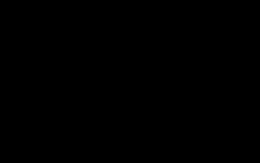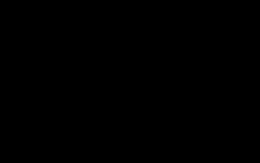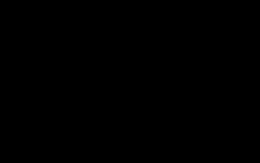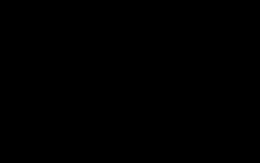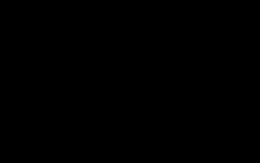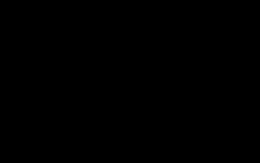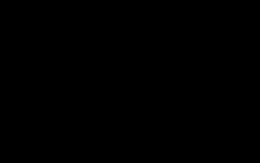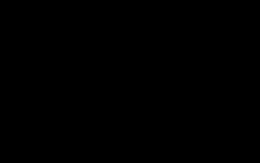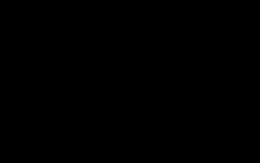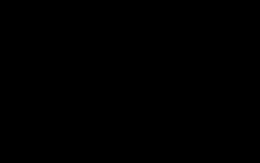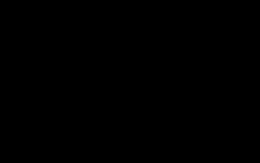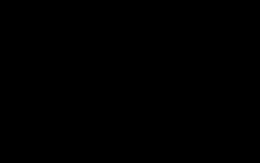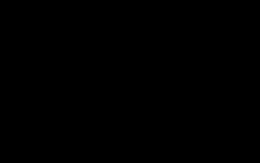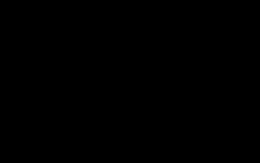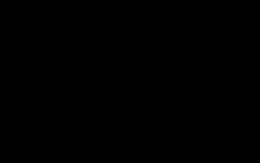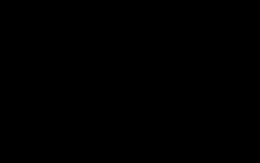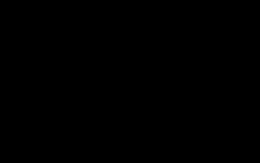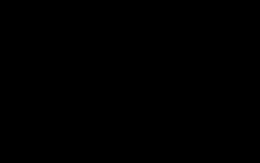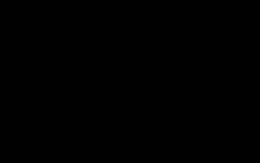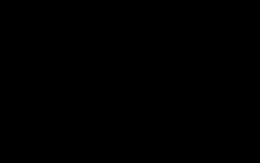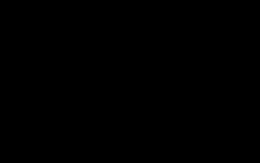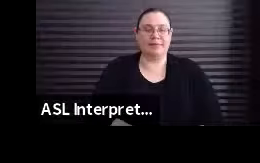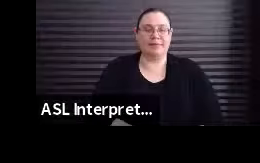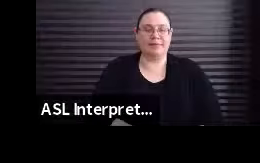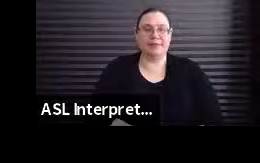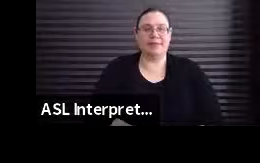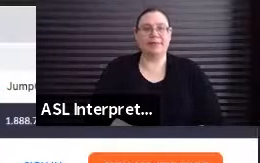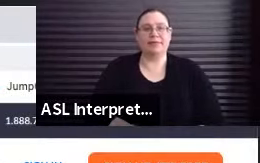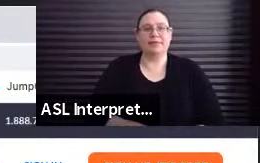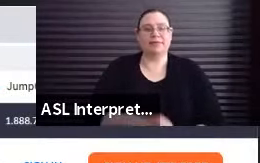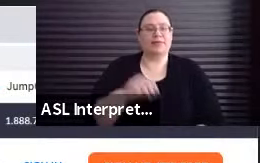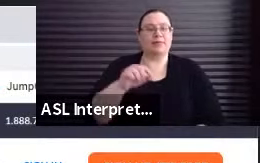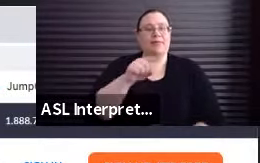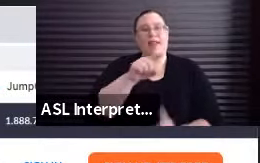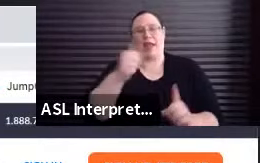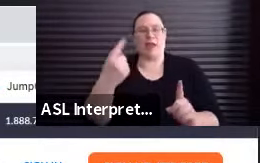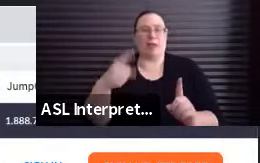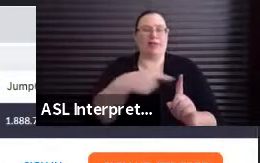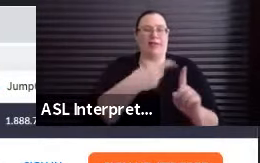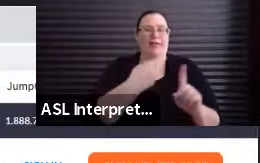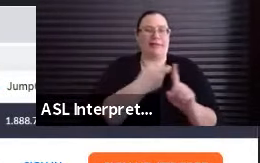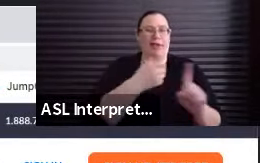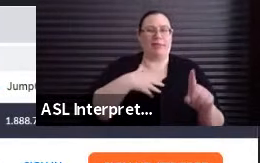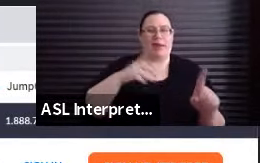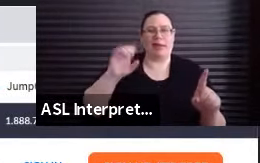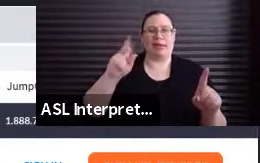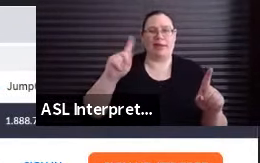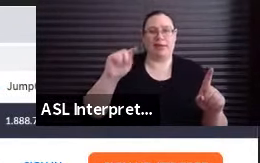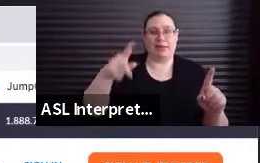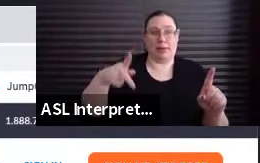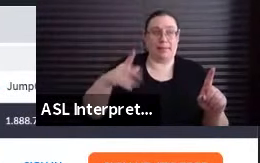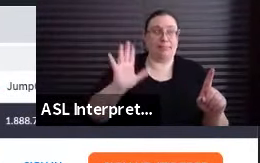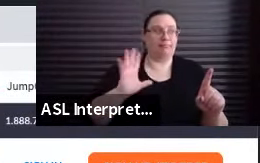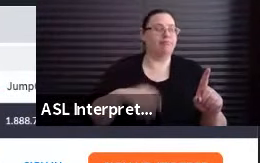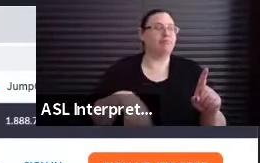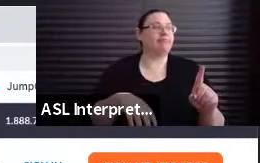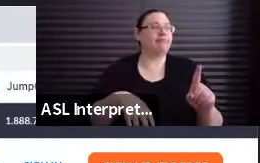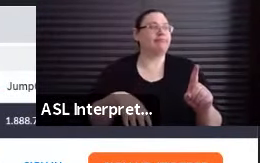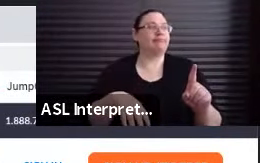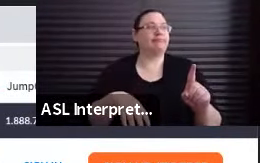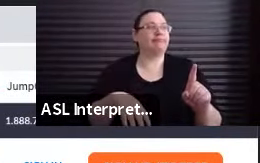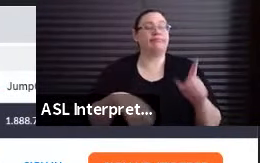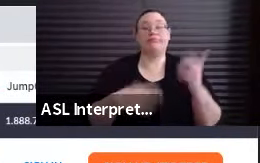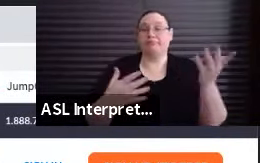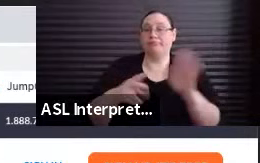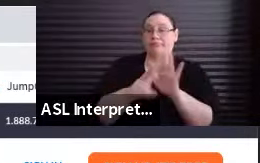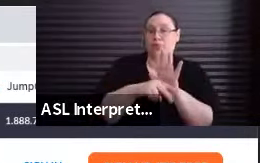other share, which is my desktop. Okay. So I'm on a